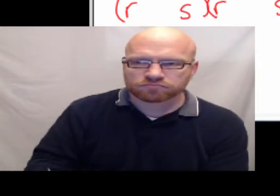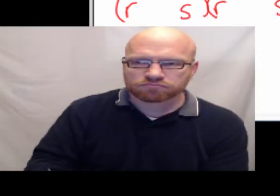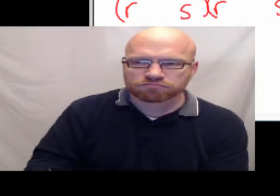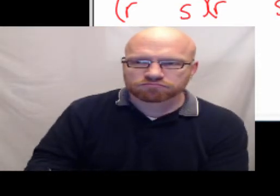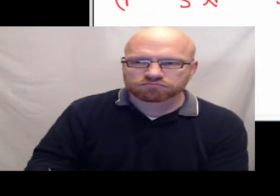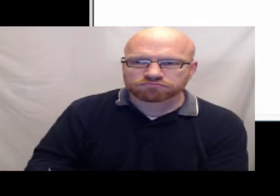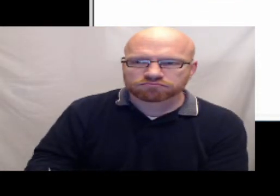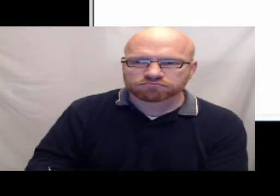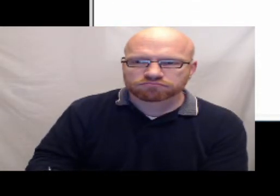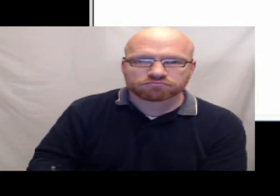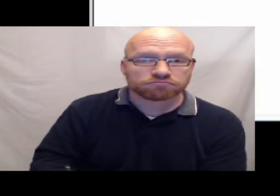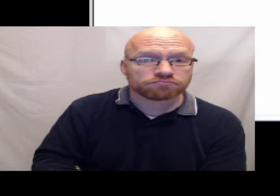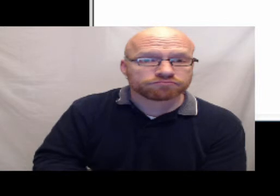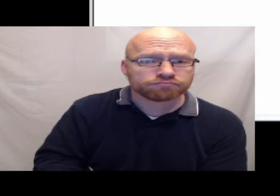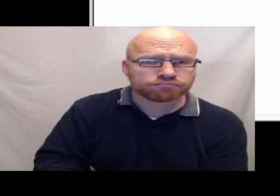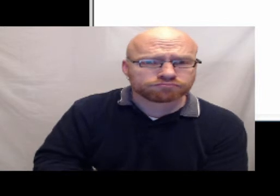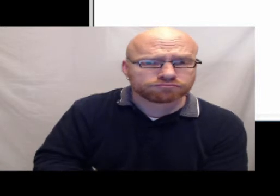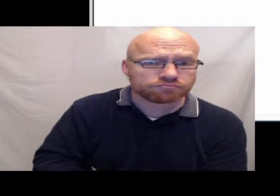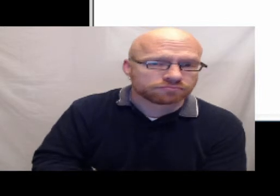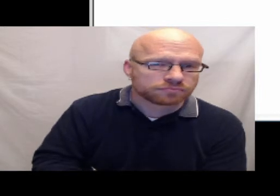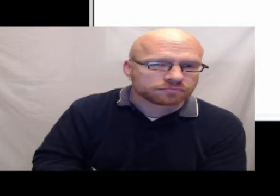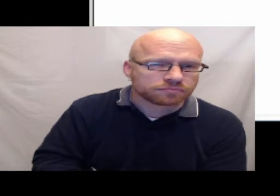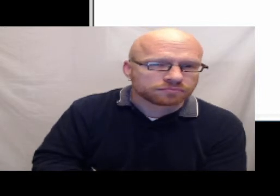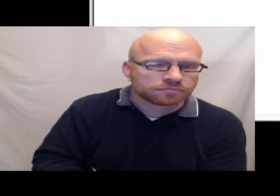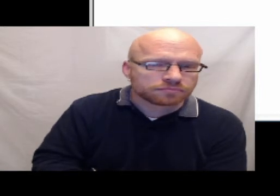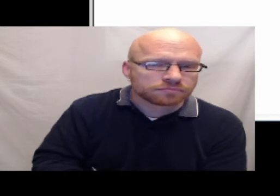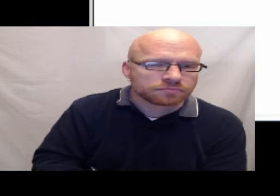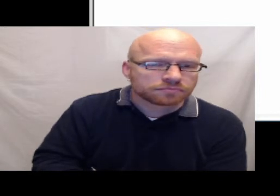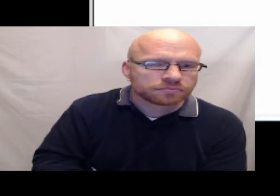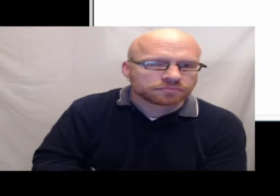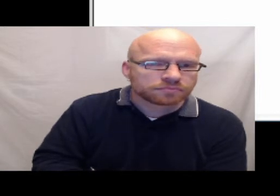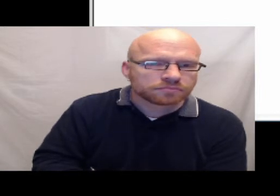8, s squared, but positive 8.